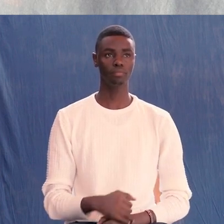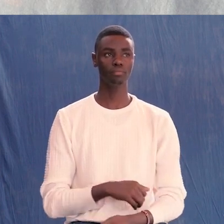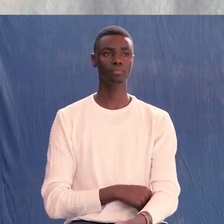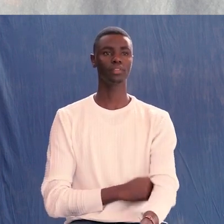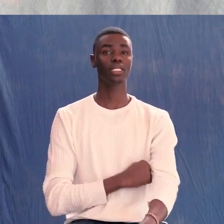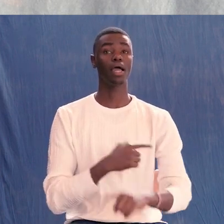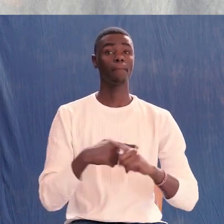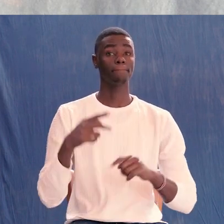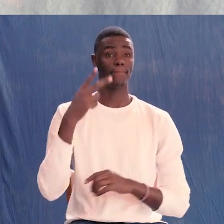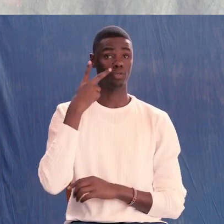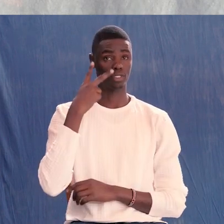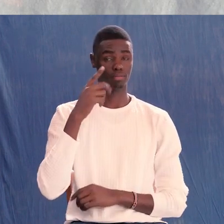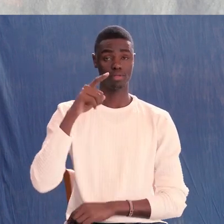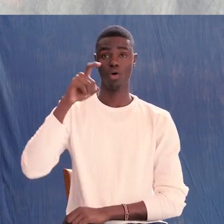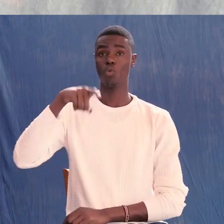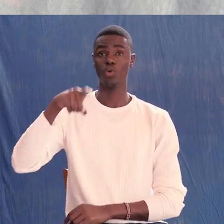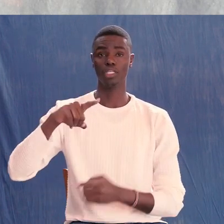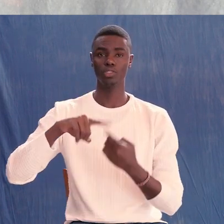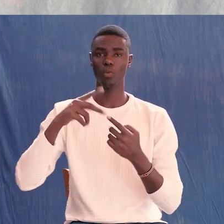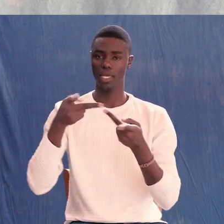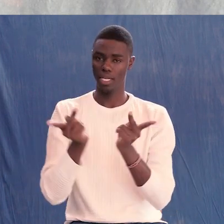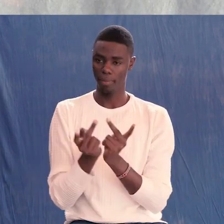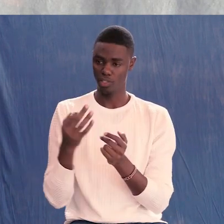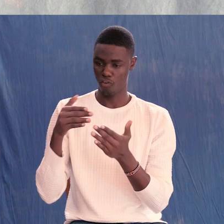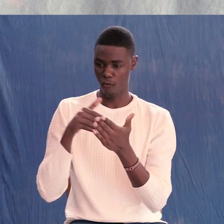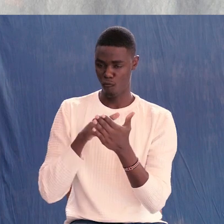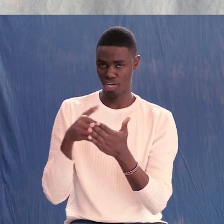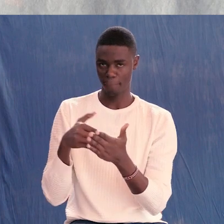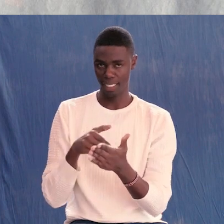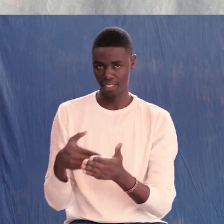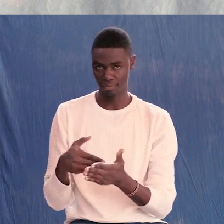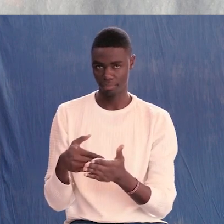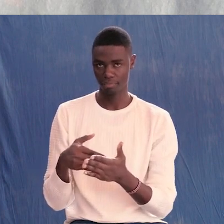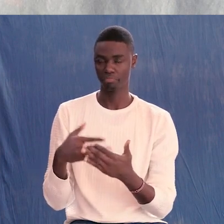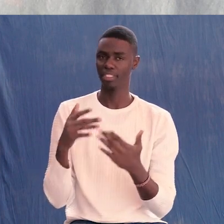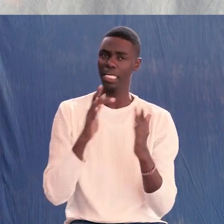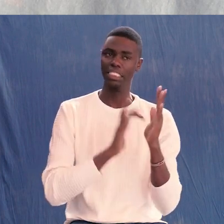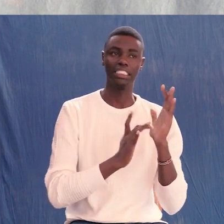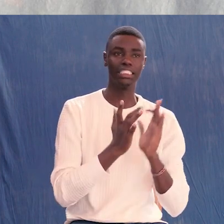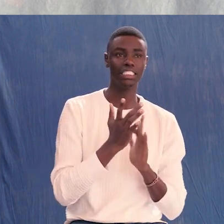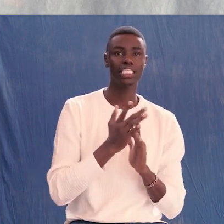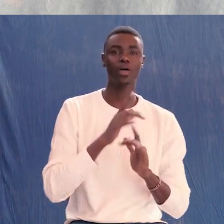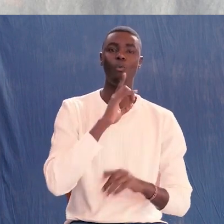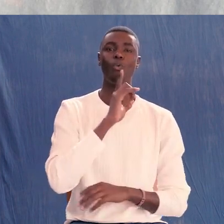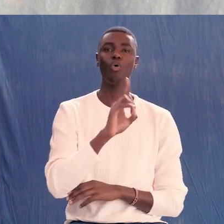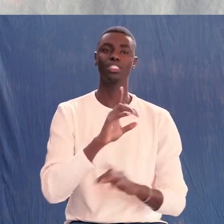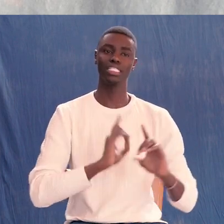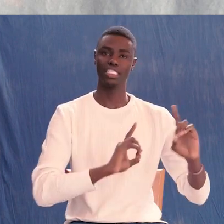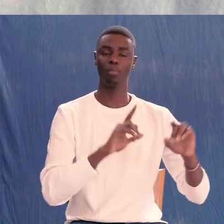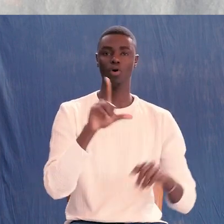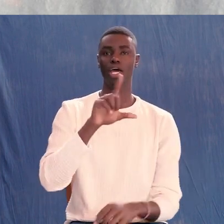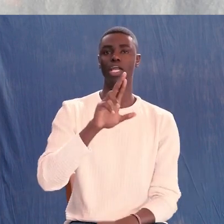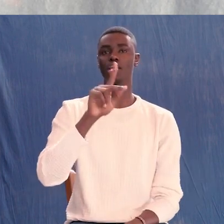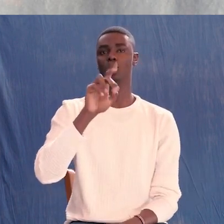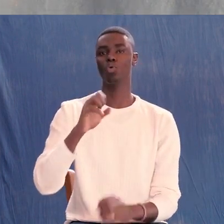But you see, we need to be in a place of vulnerability. In fact, Jesus warns his disciples in Luke 12